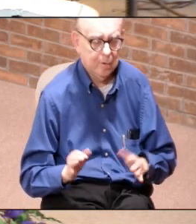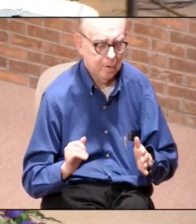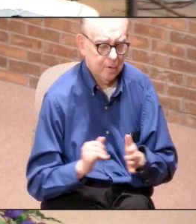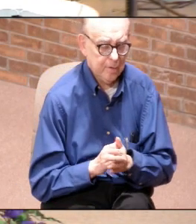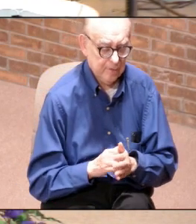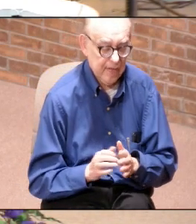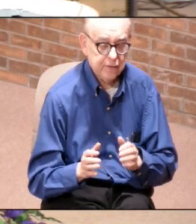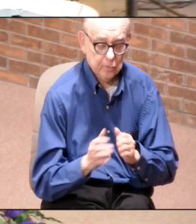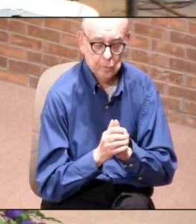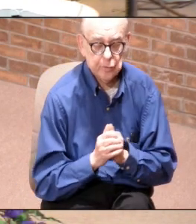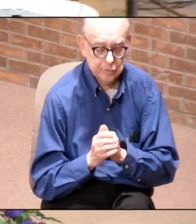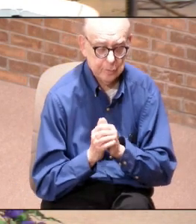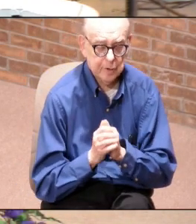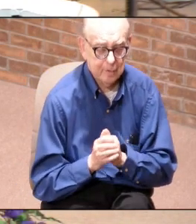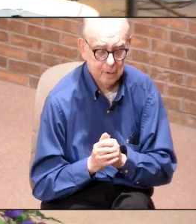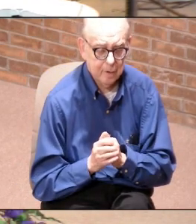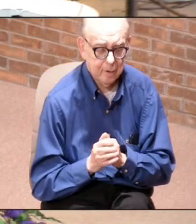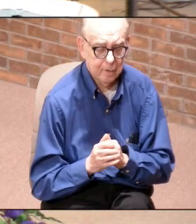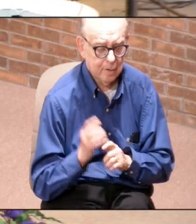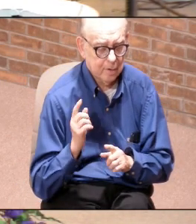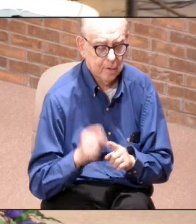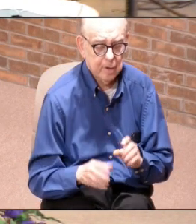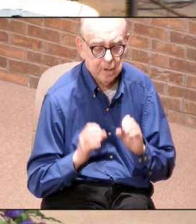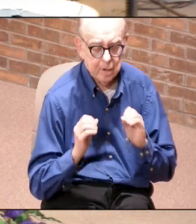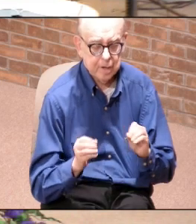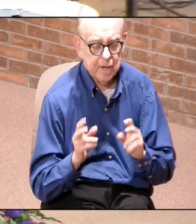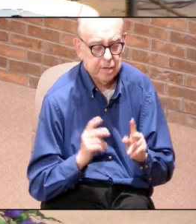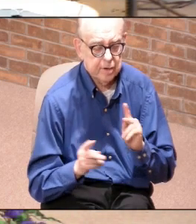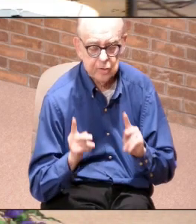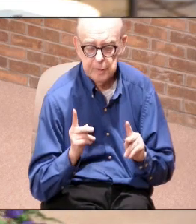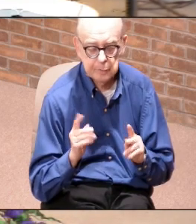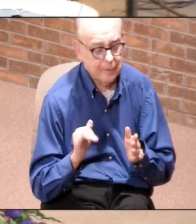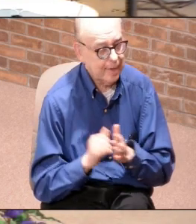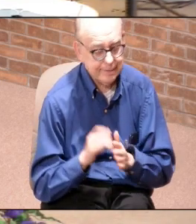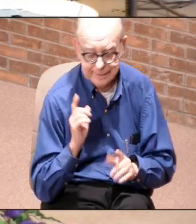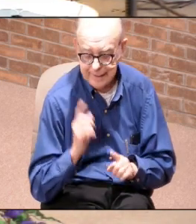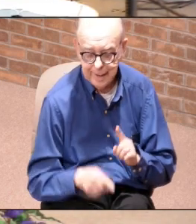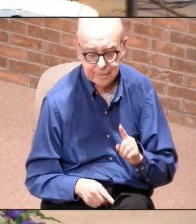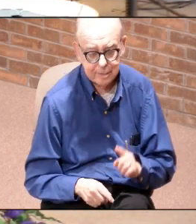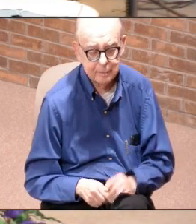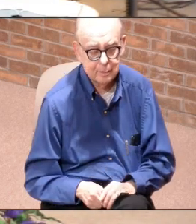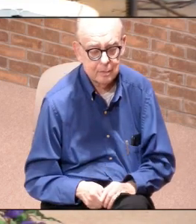That's worship. You can't teach people that.